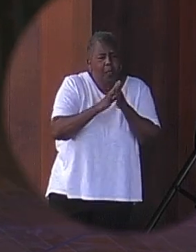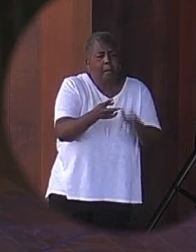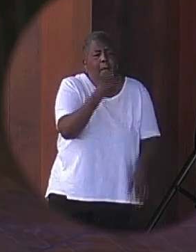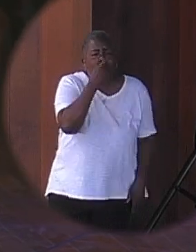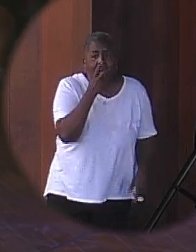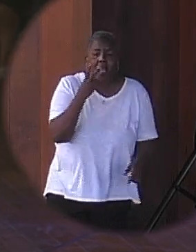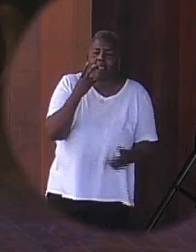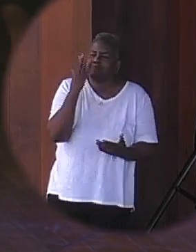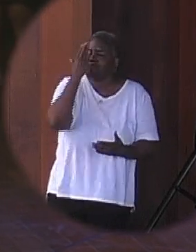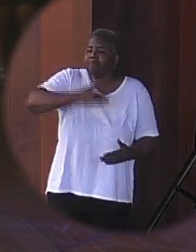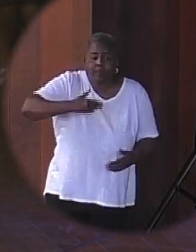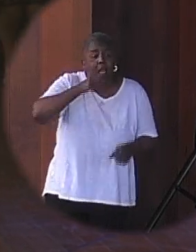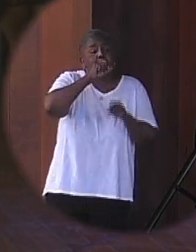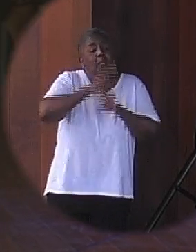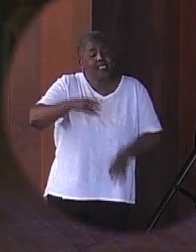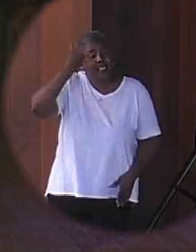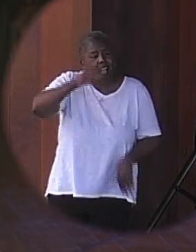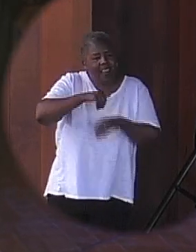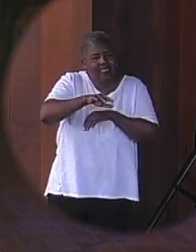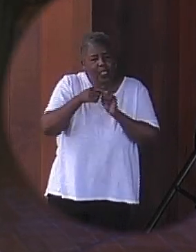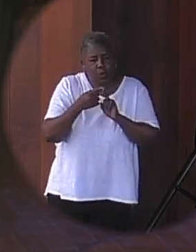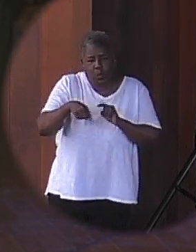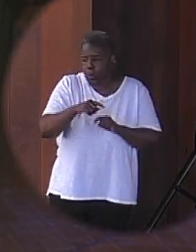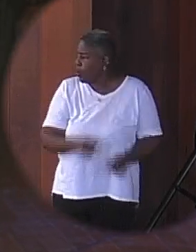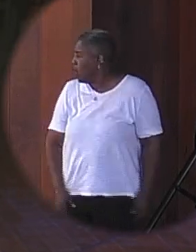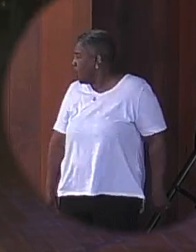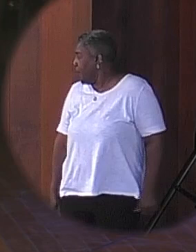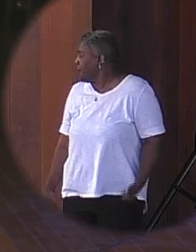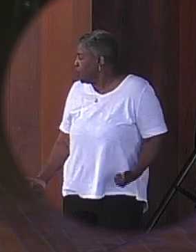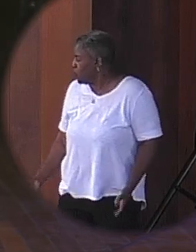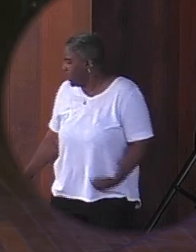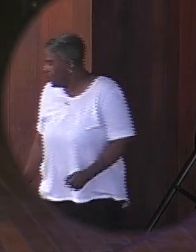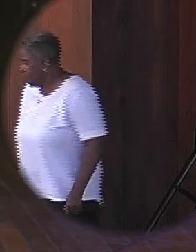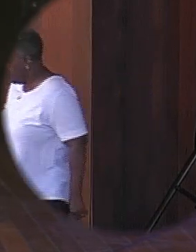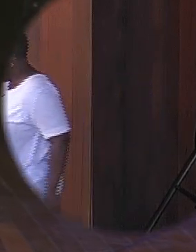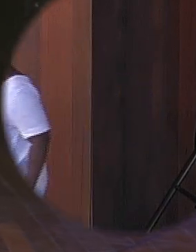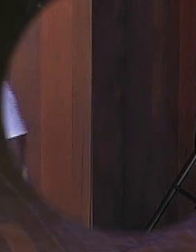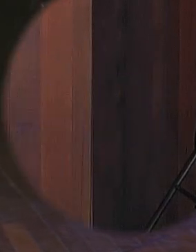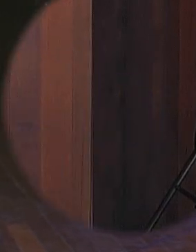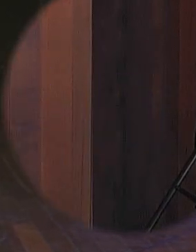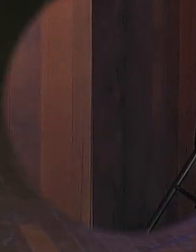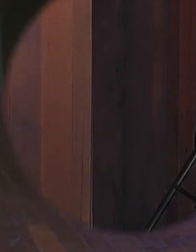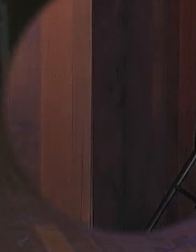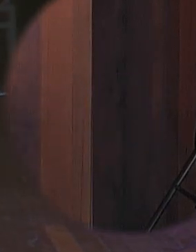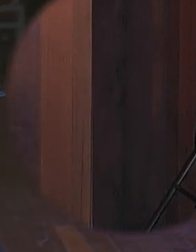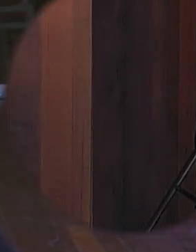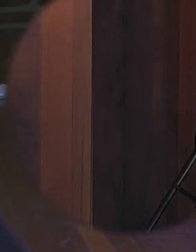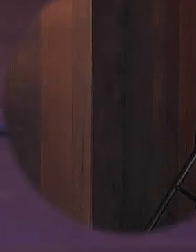the blessings God has sent. Can I push it?